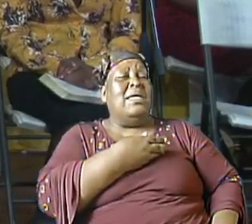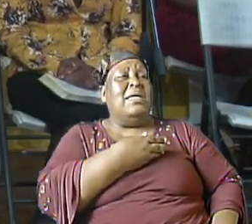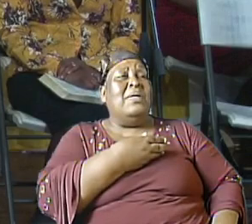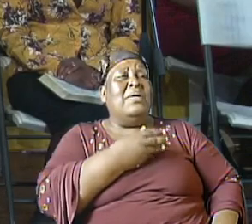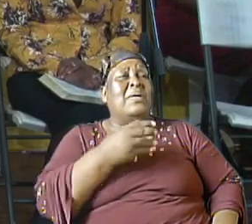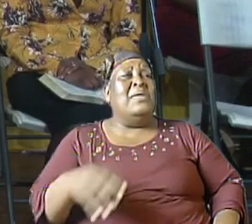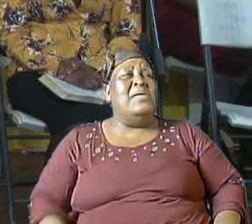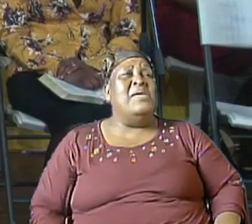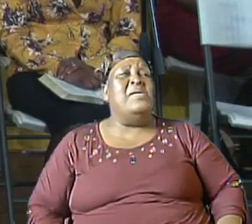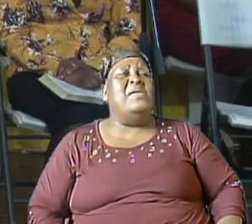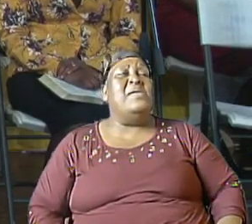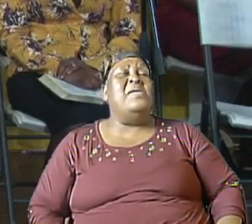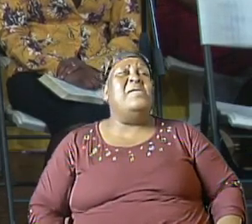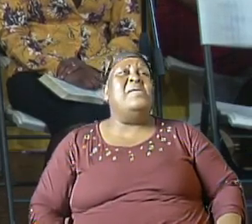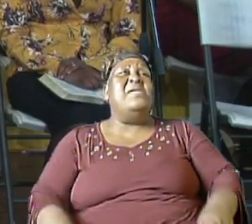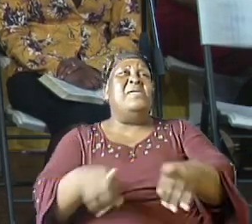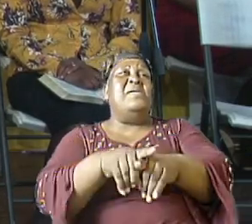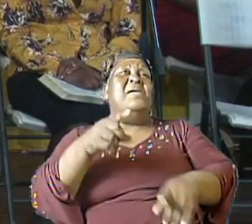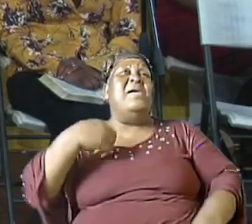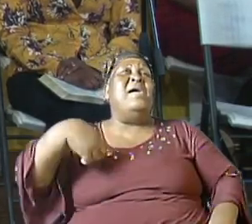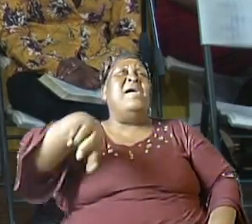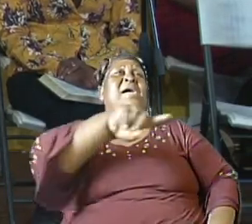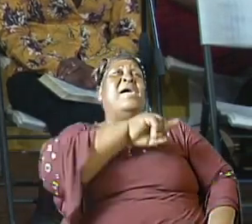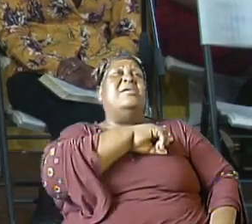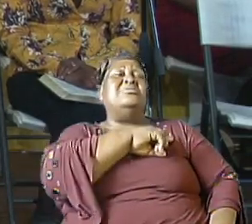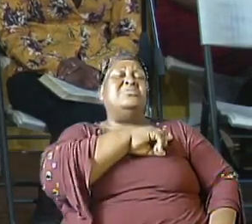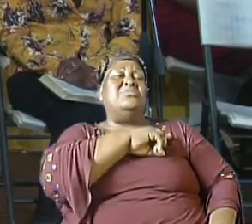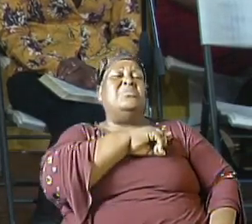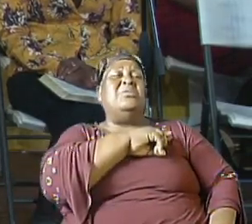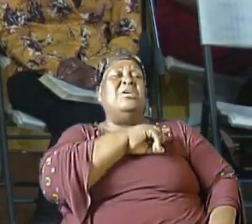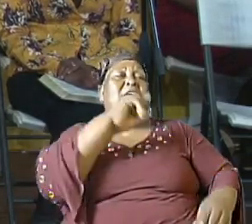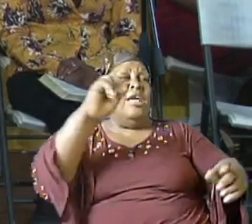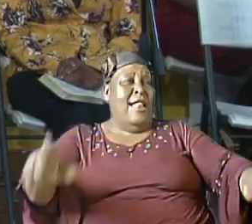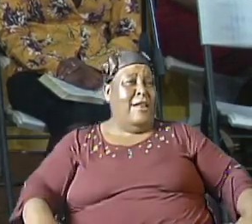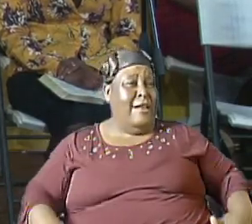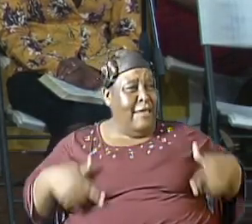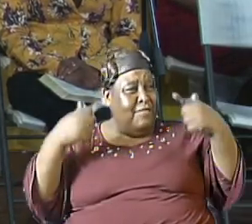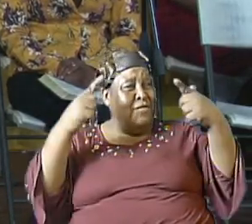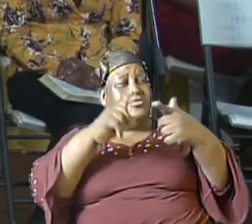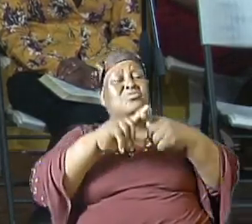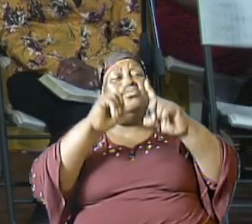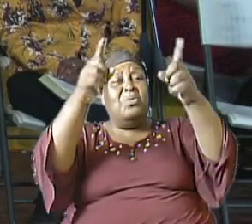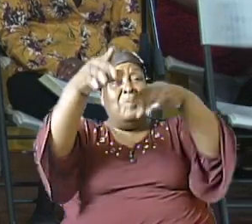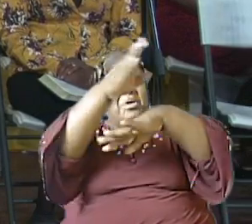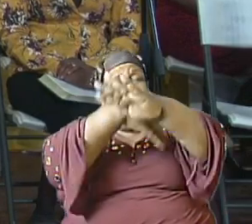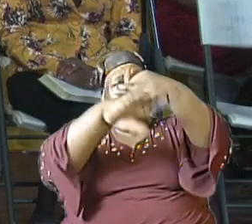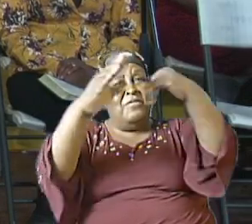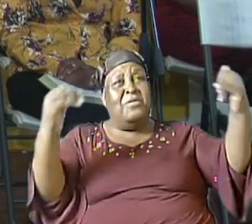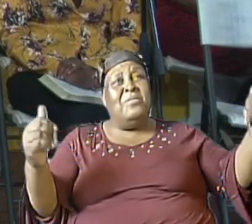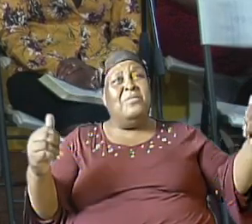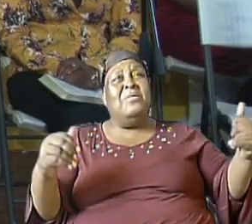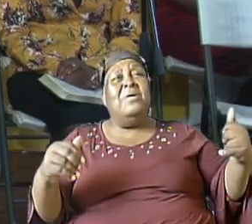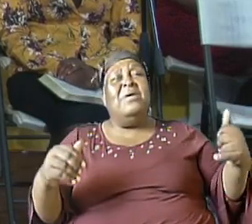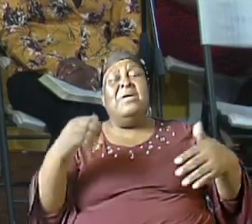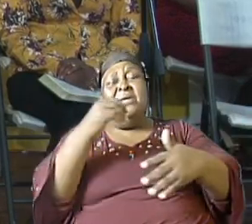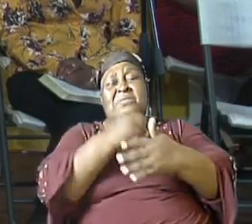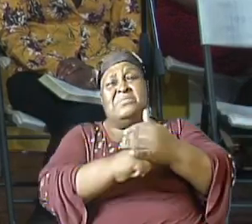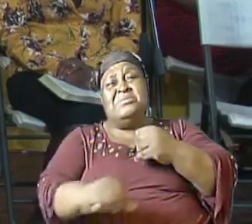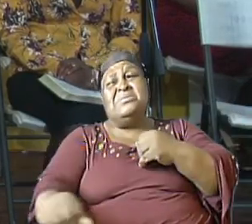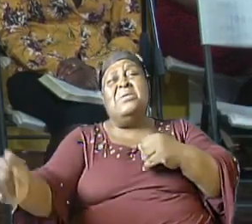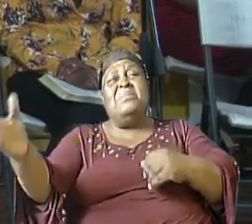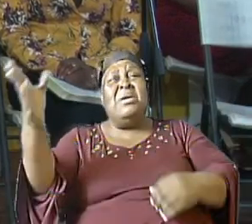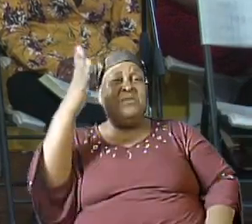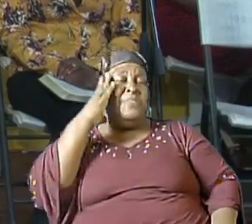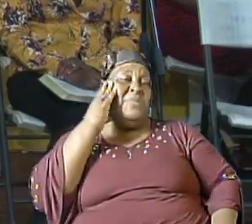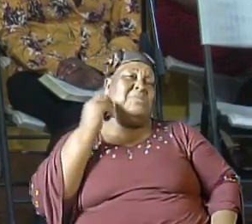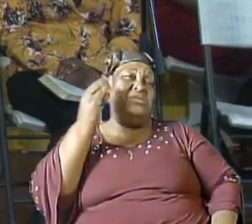Now, as we march to Zion, we will have certain experiences, some of